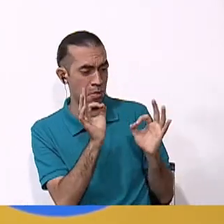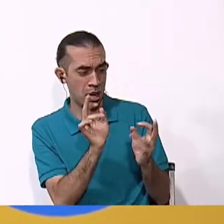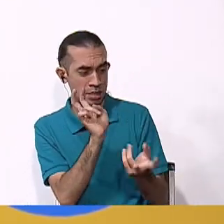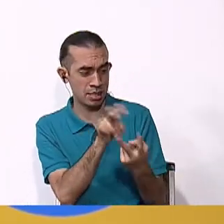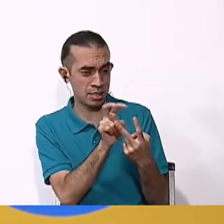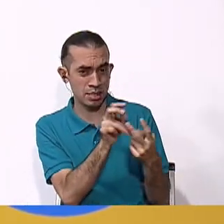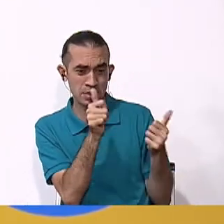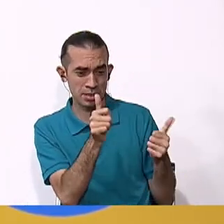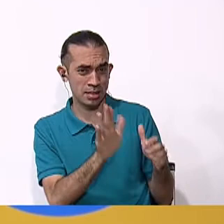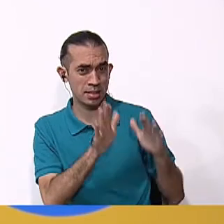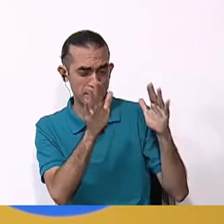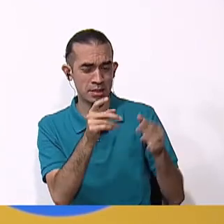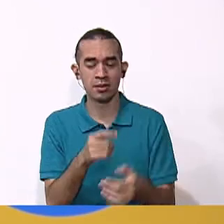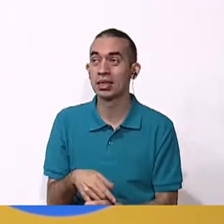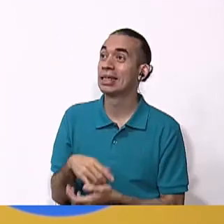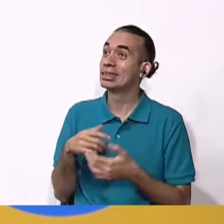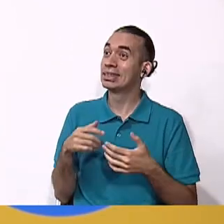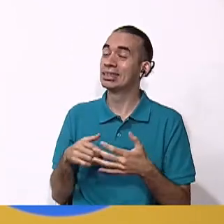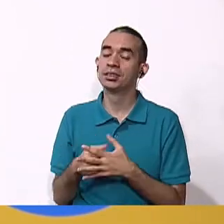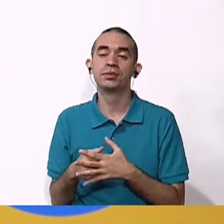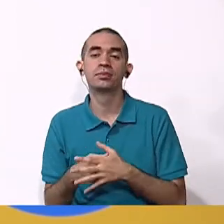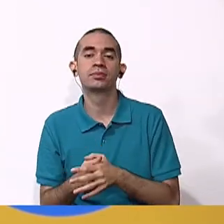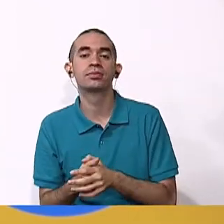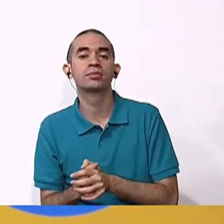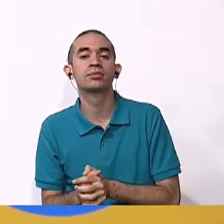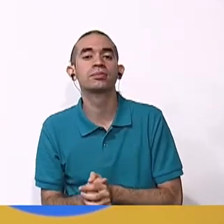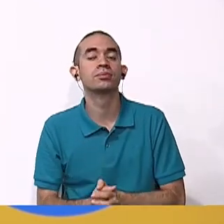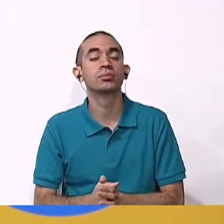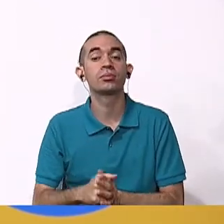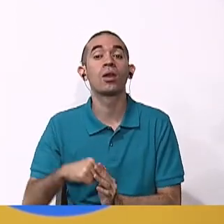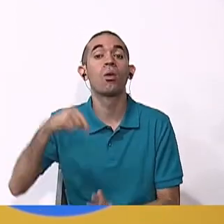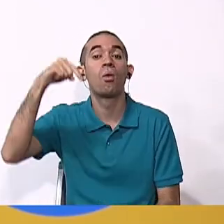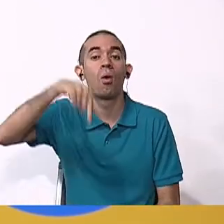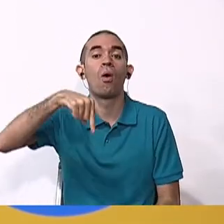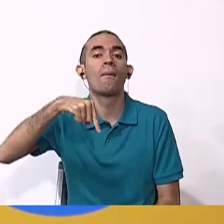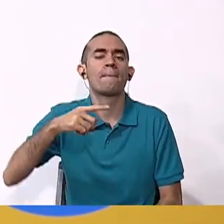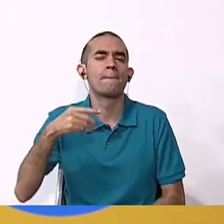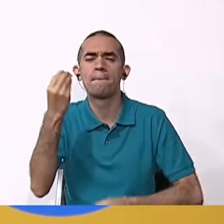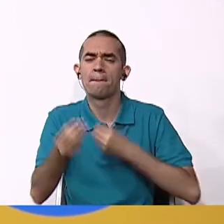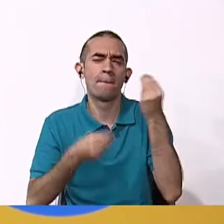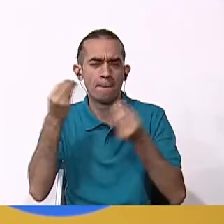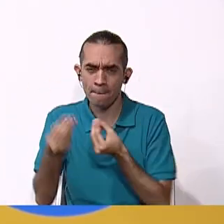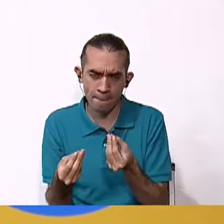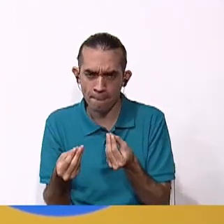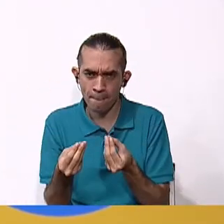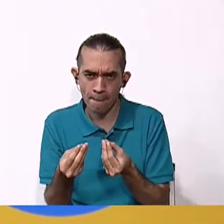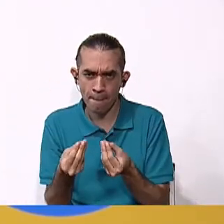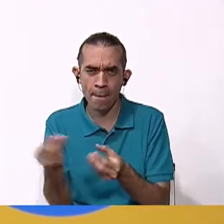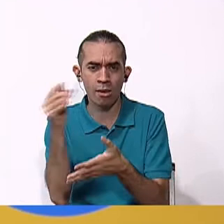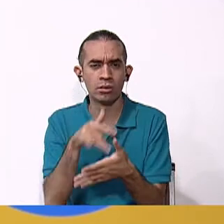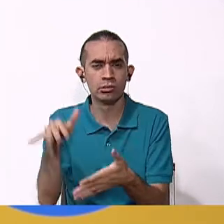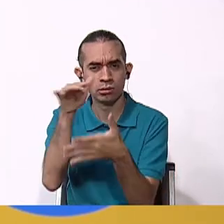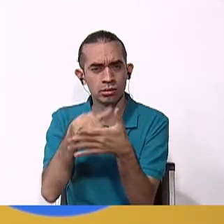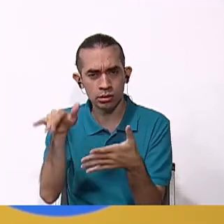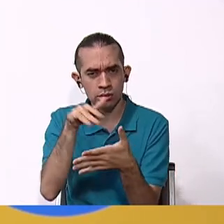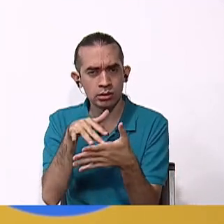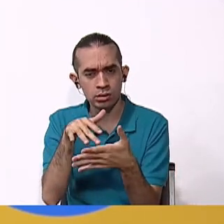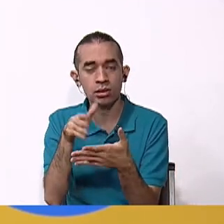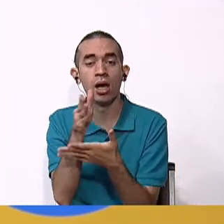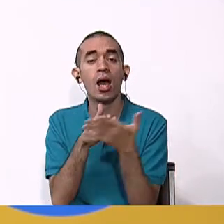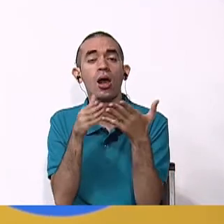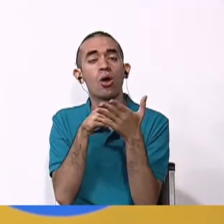Excellent. Well, now, today, we are going to study